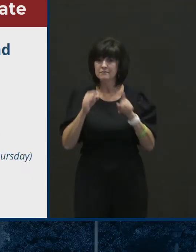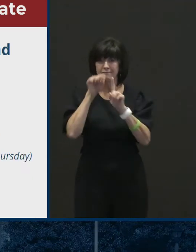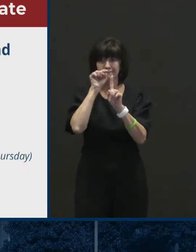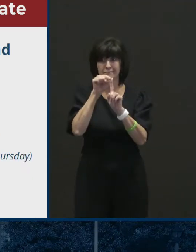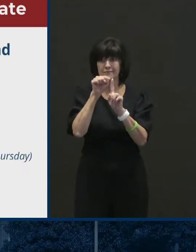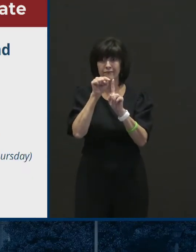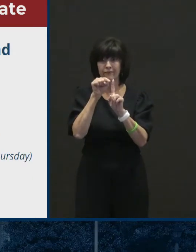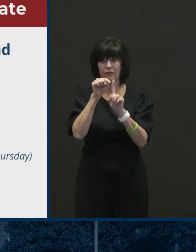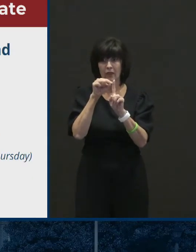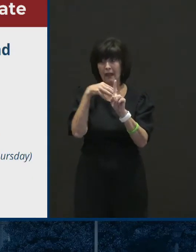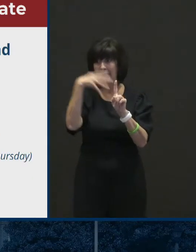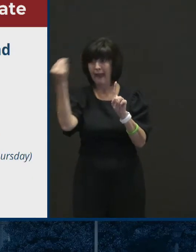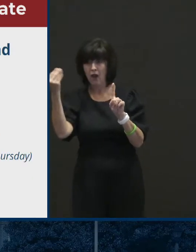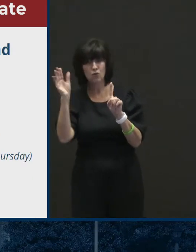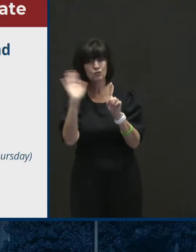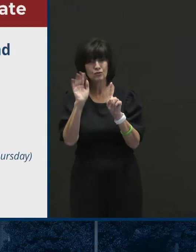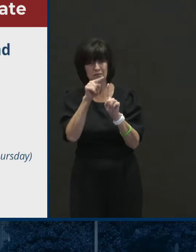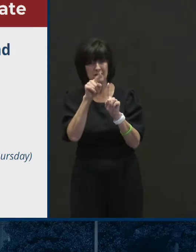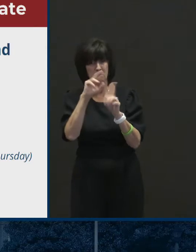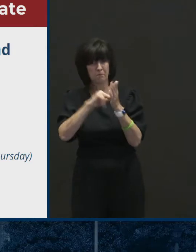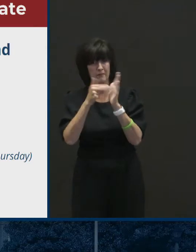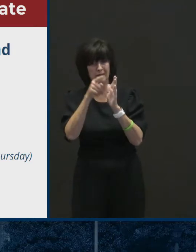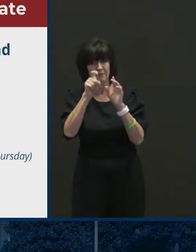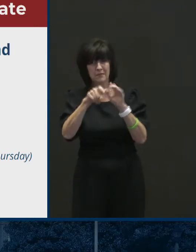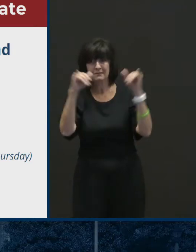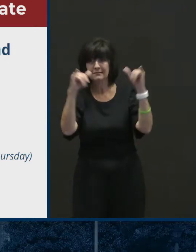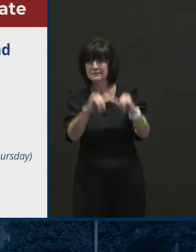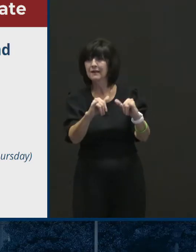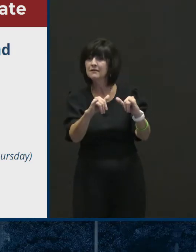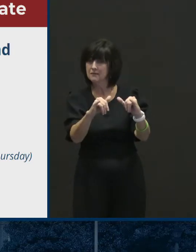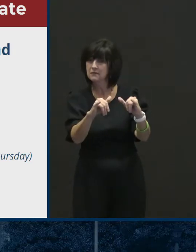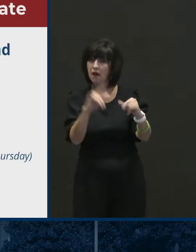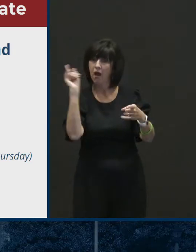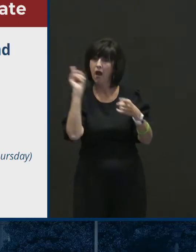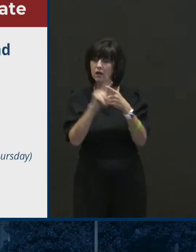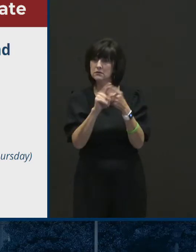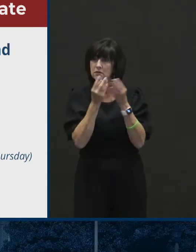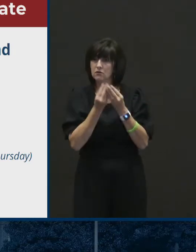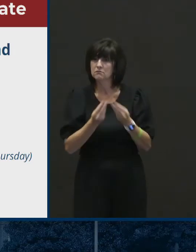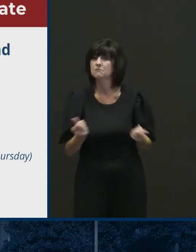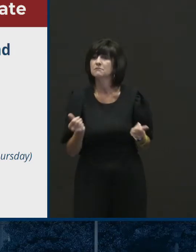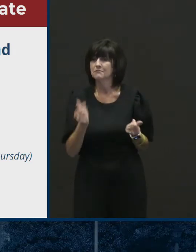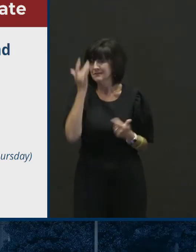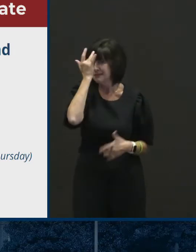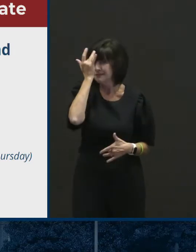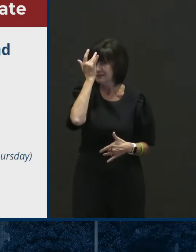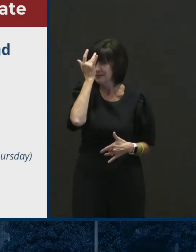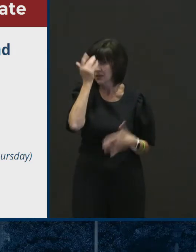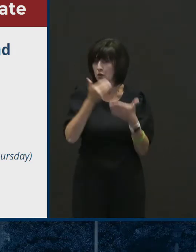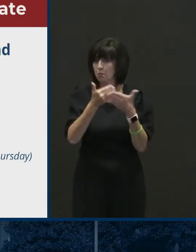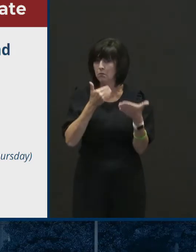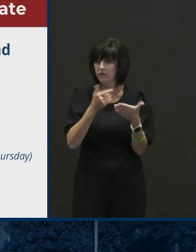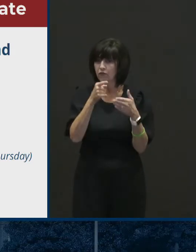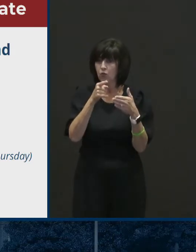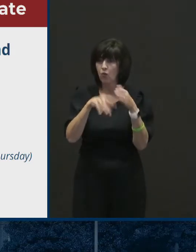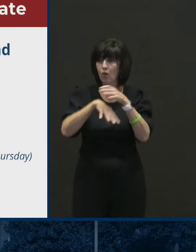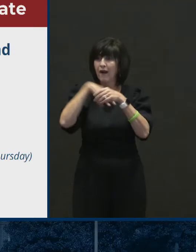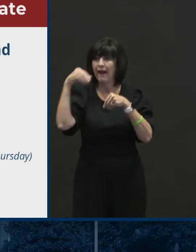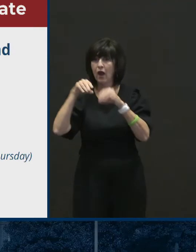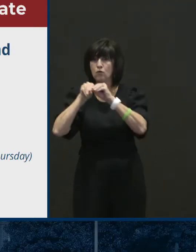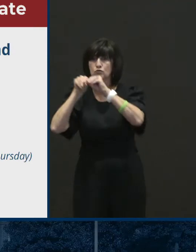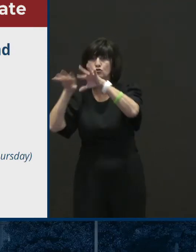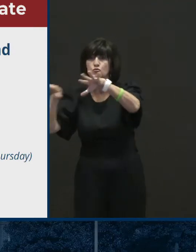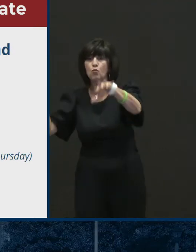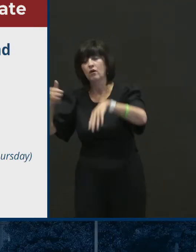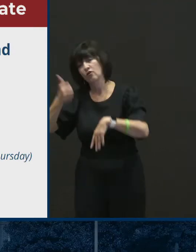next slide, testing. Again, our new plan really is focused on testing for everybody across the